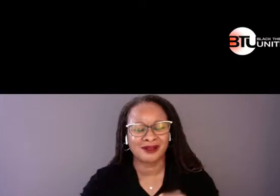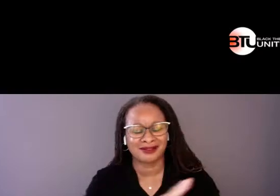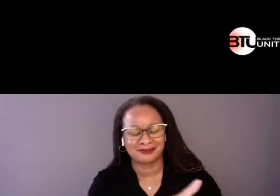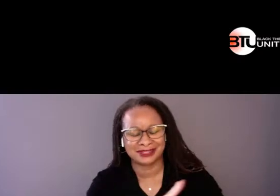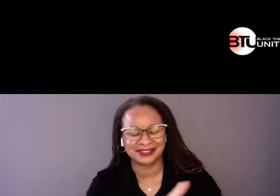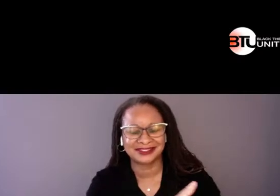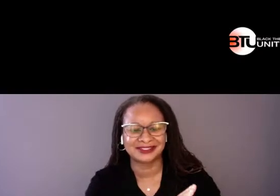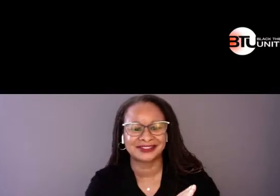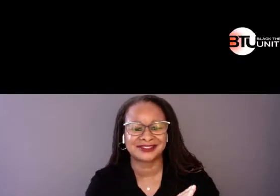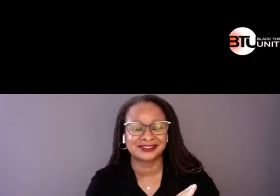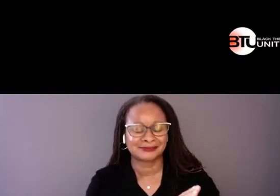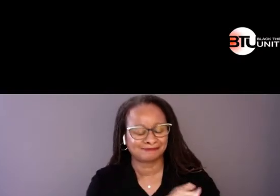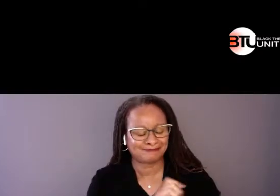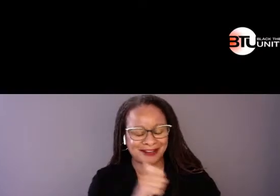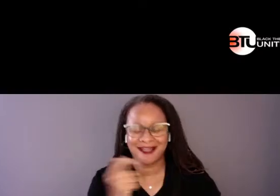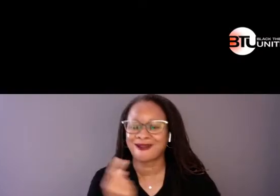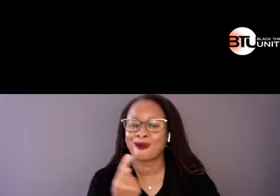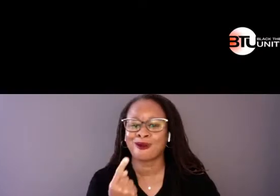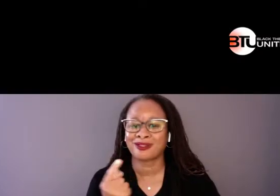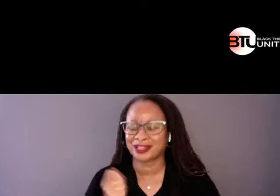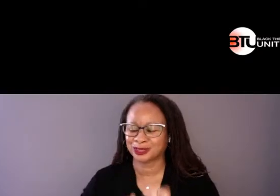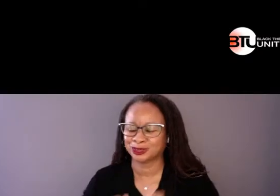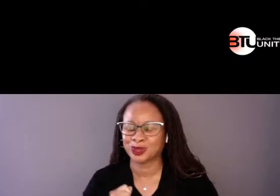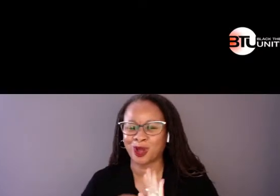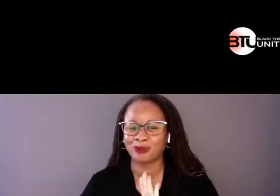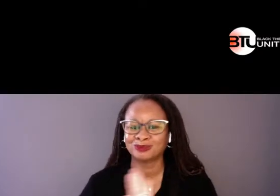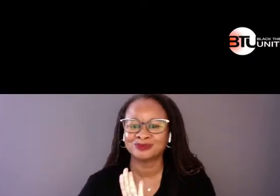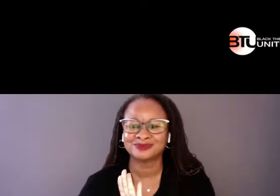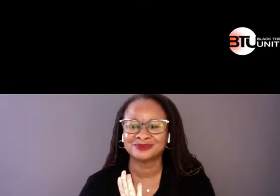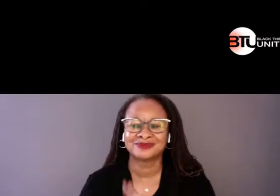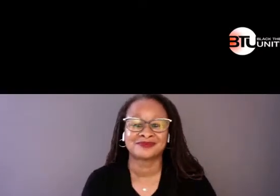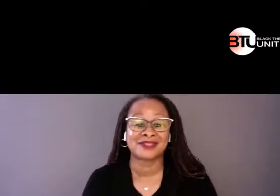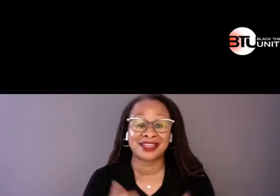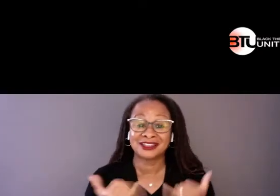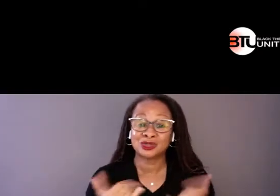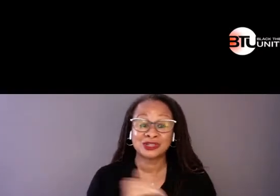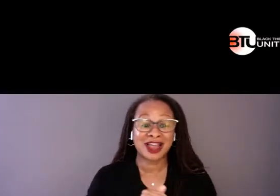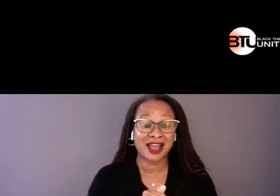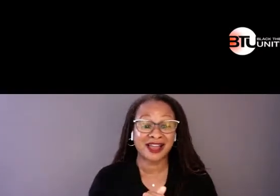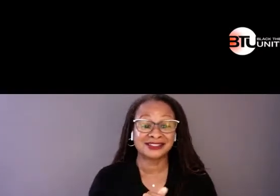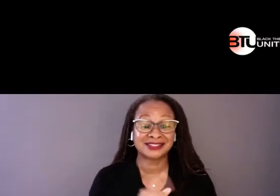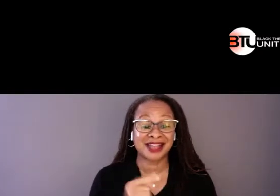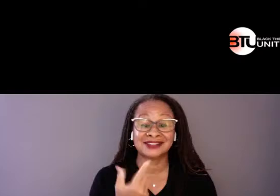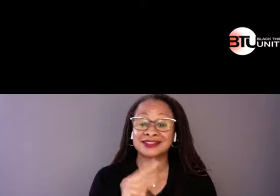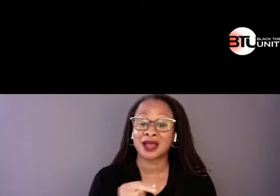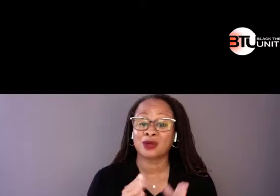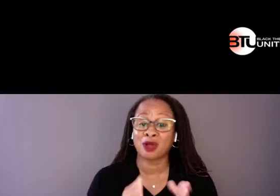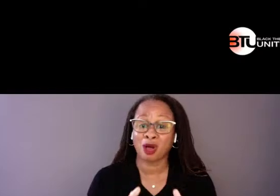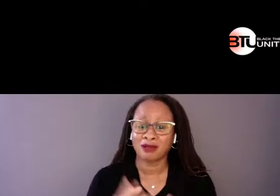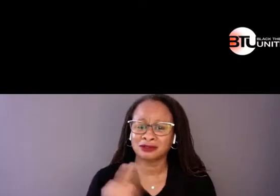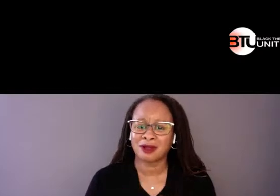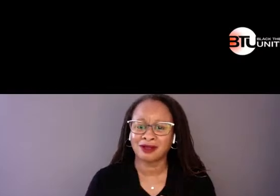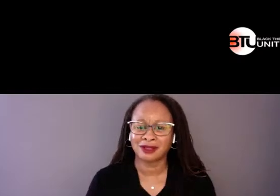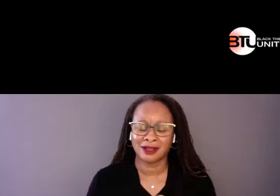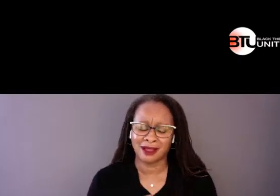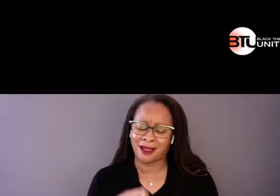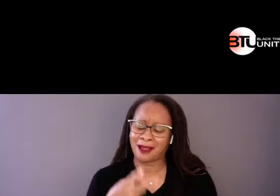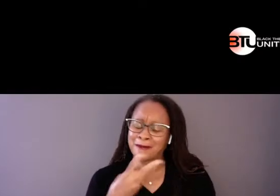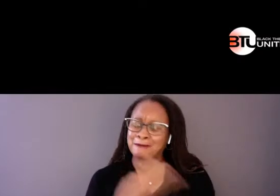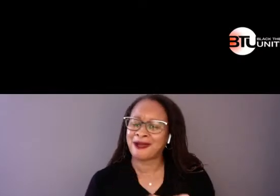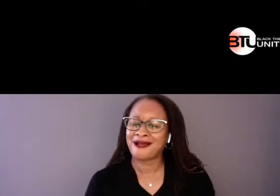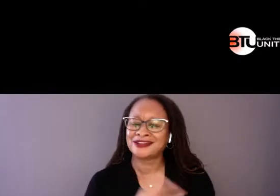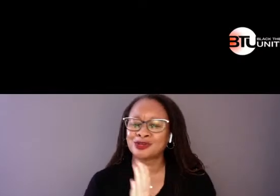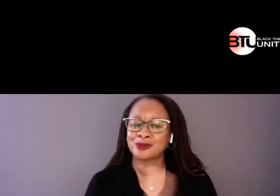and not just the show. Tonight's town hall is called Mind Your Business.